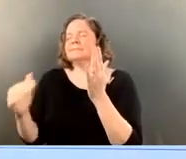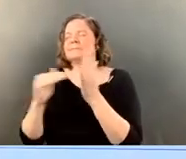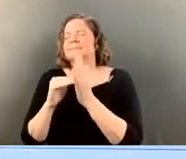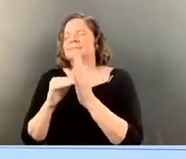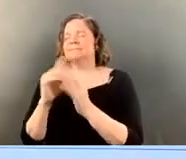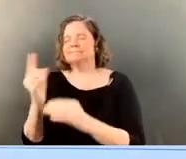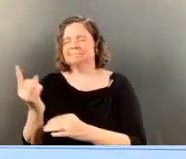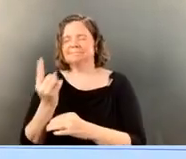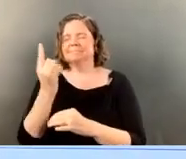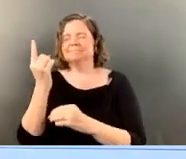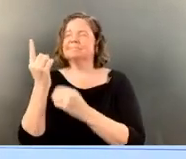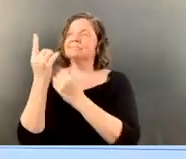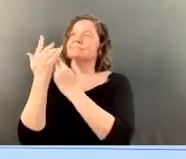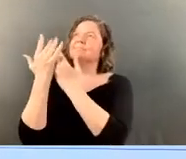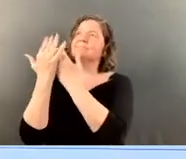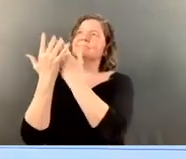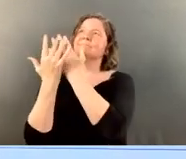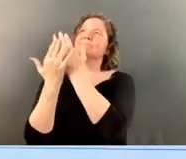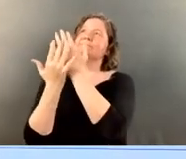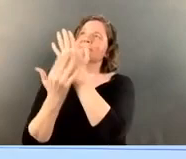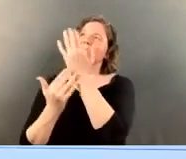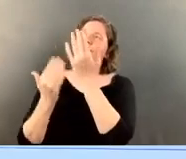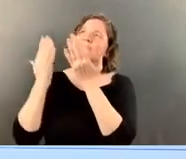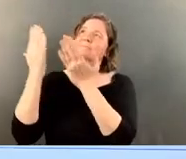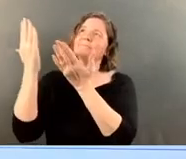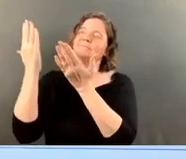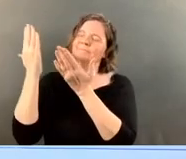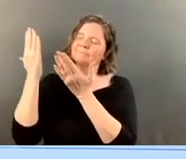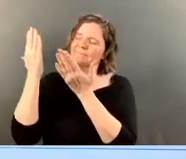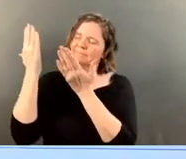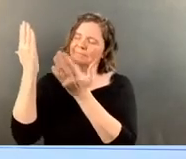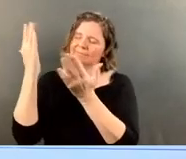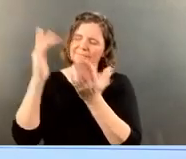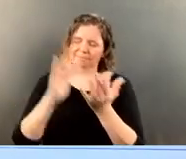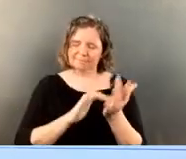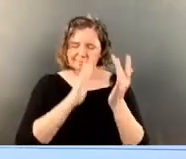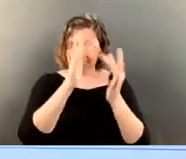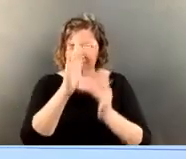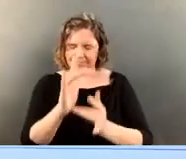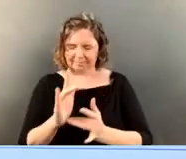again? Nothing but the blood.